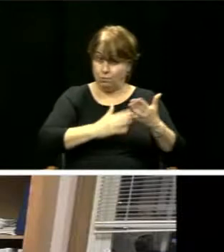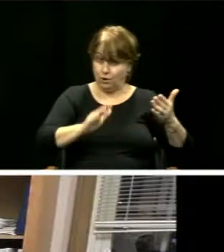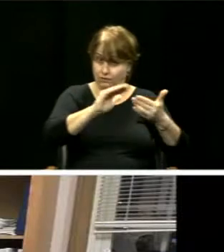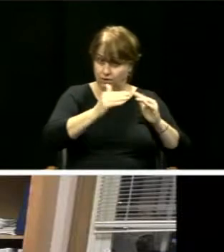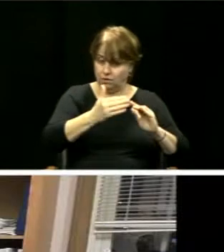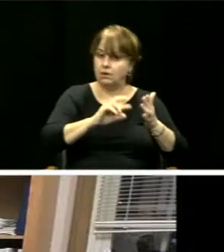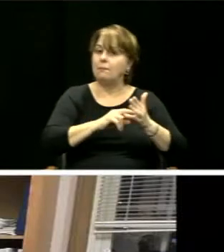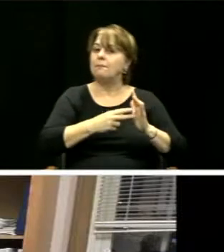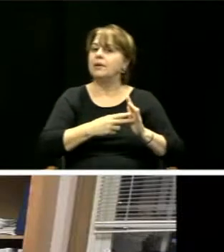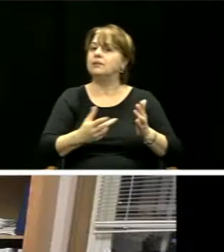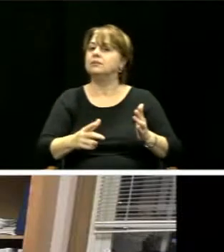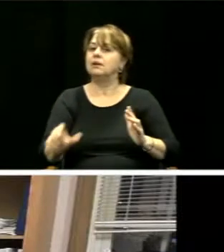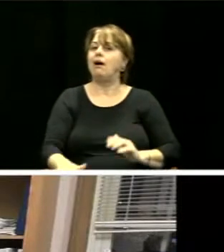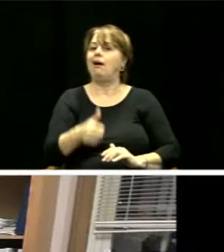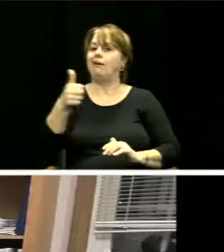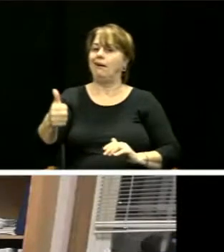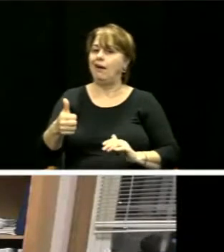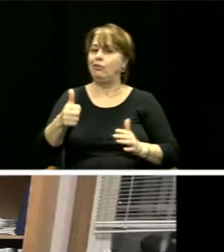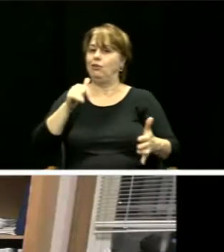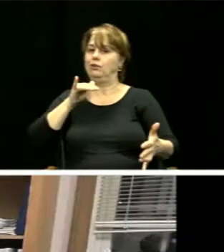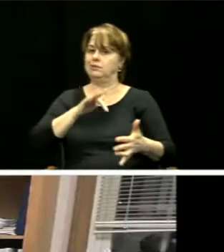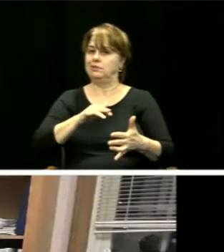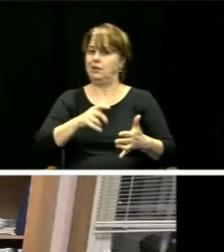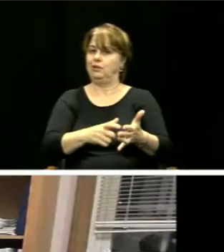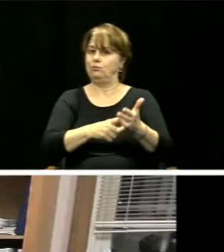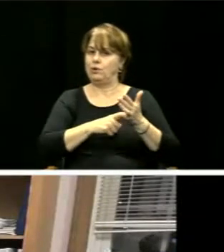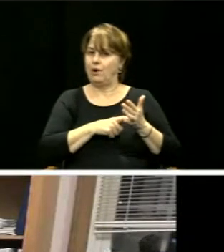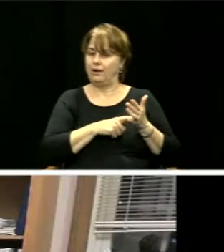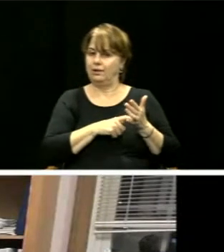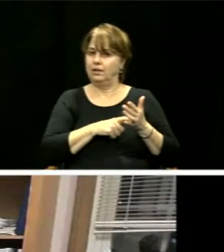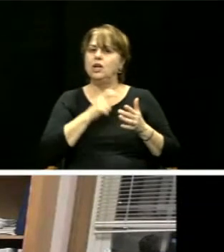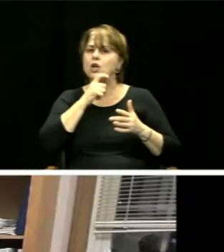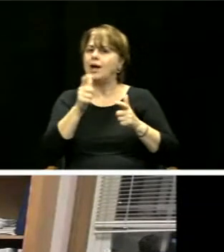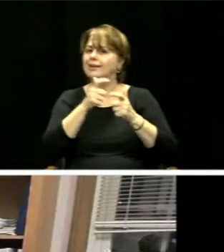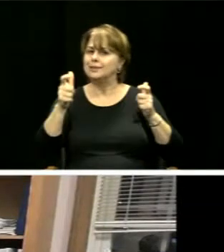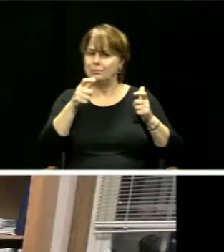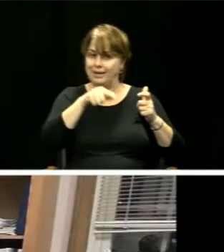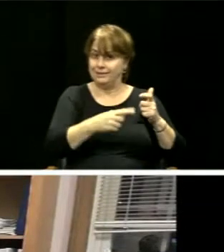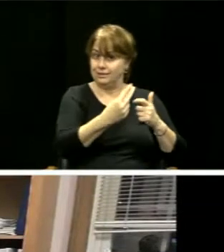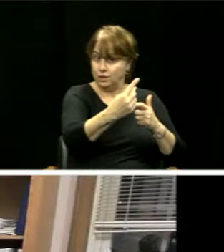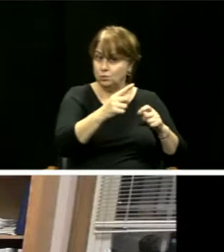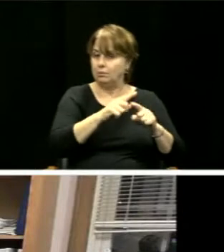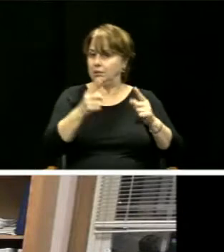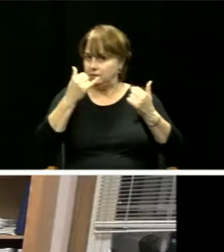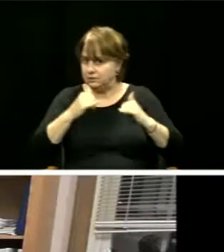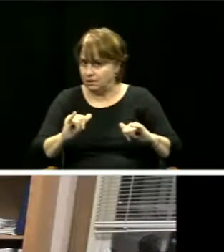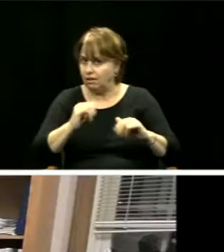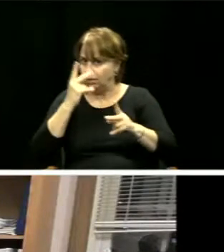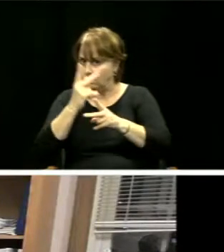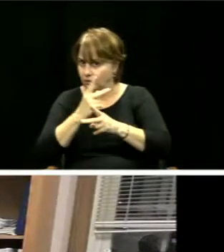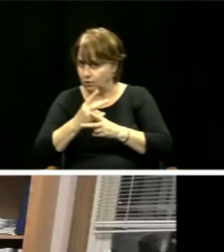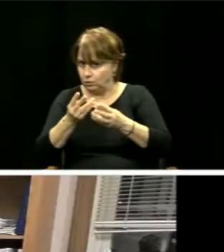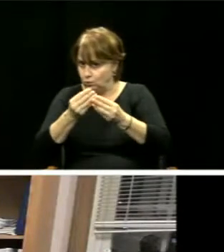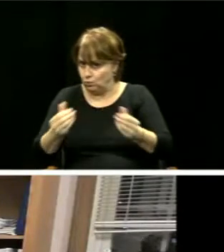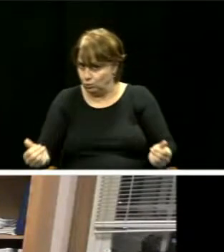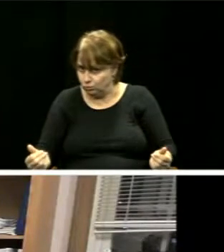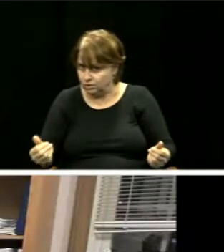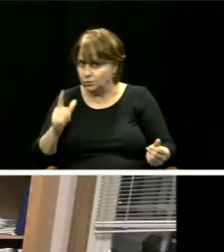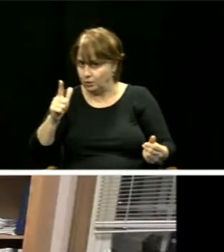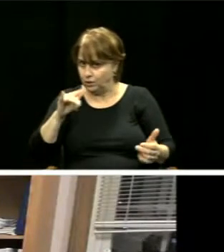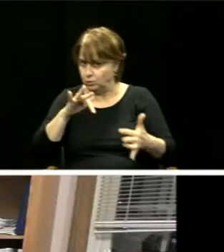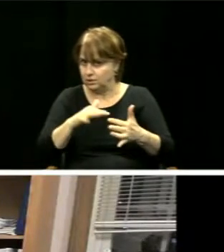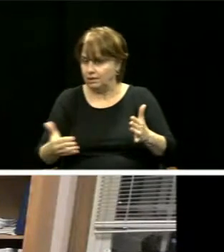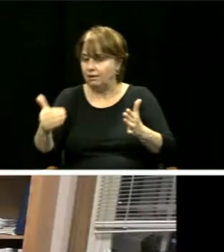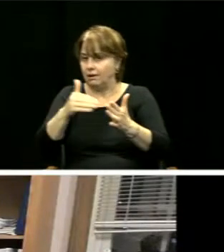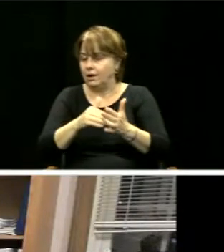study, not to the extent of this, but at least to figure out what some possible solutions would be. So, and that may take some time. As far as I'm concerned,